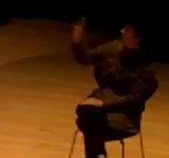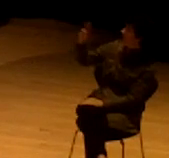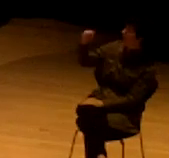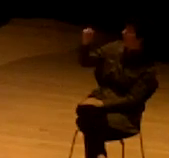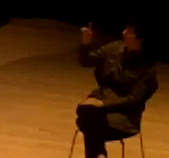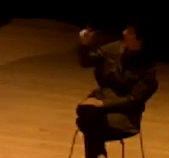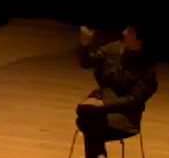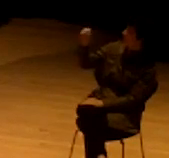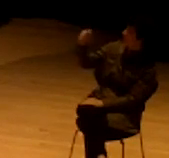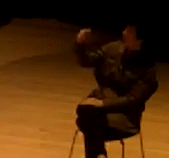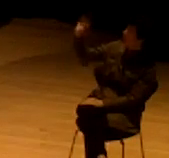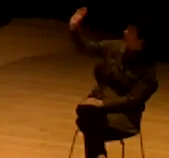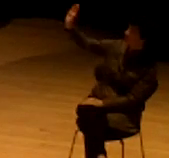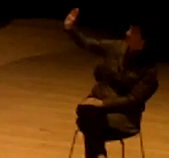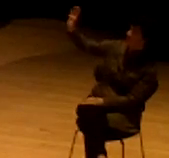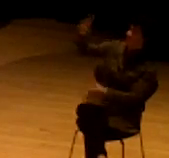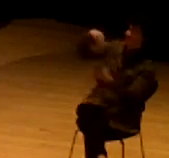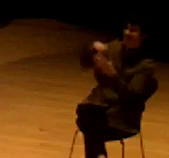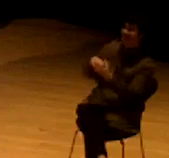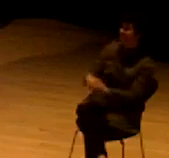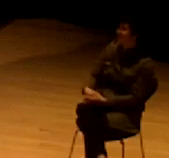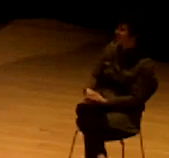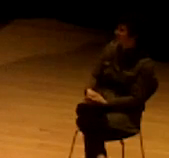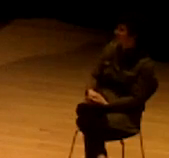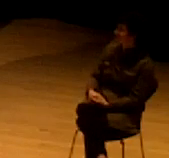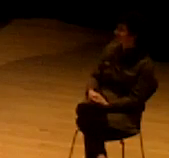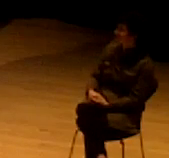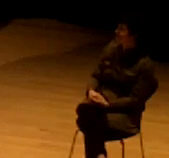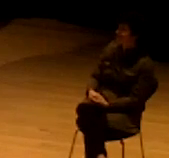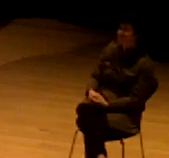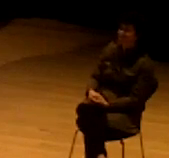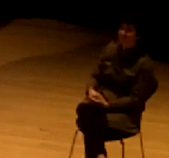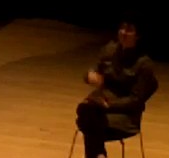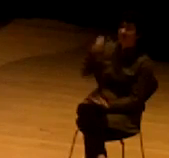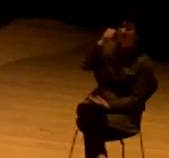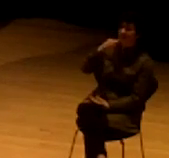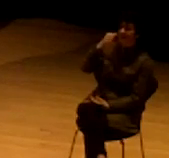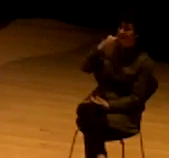Okay. Yes. Margot, from the end of the movie.